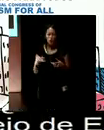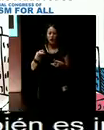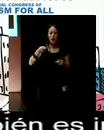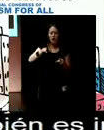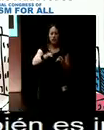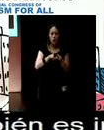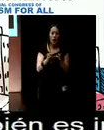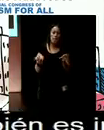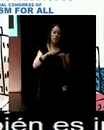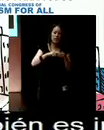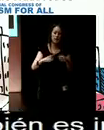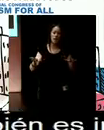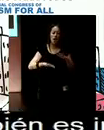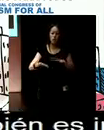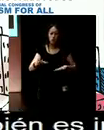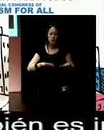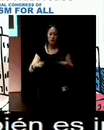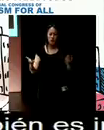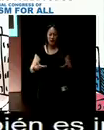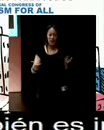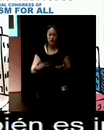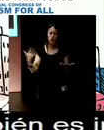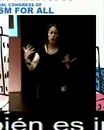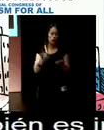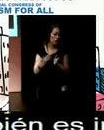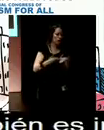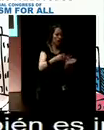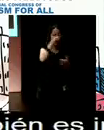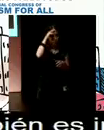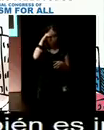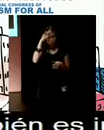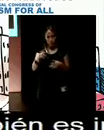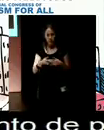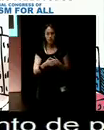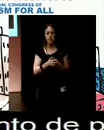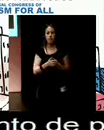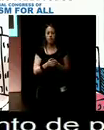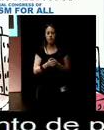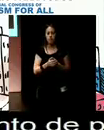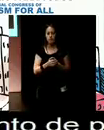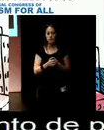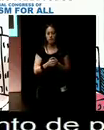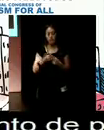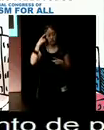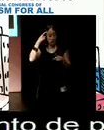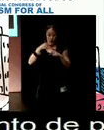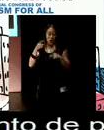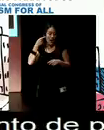dissemination and active participation in all the events all along the cultural